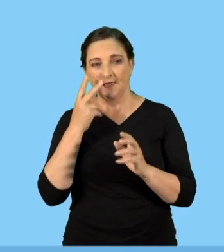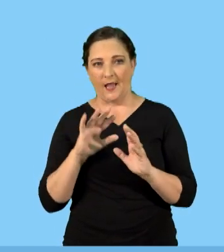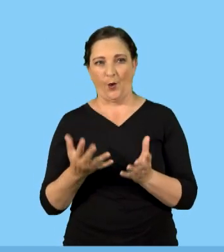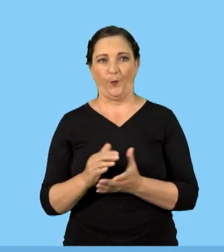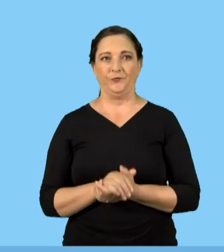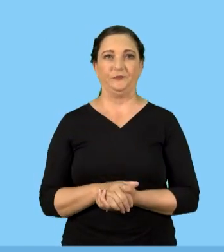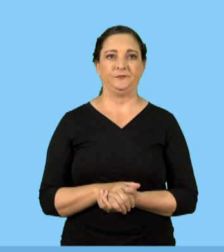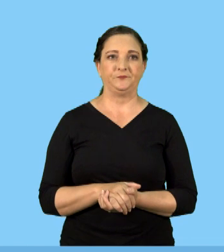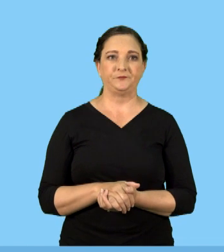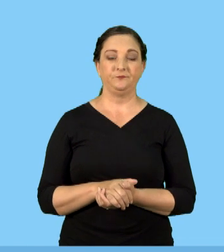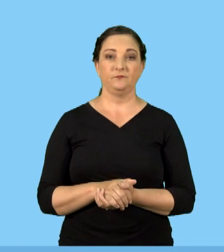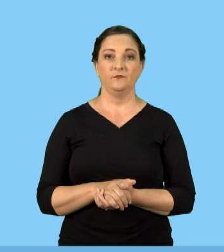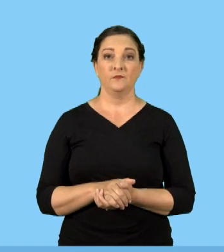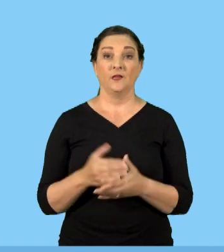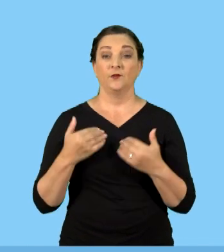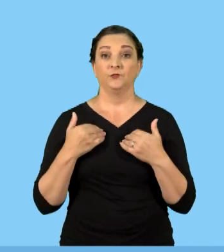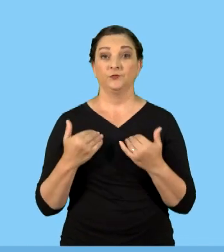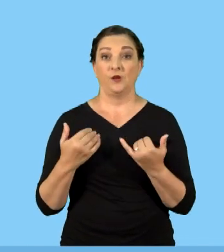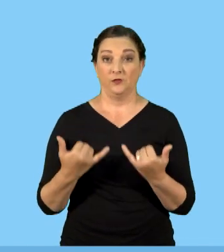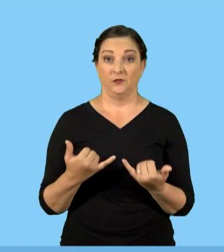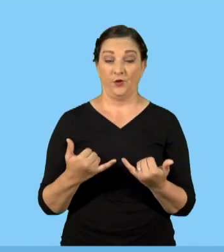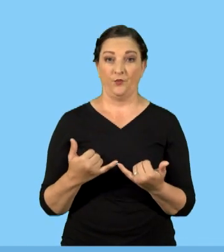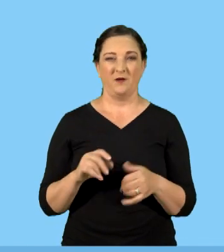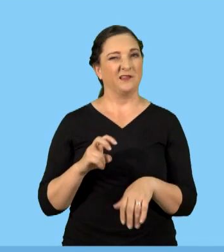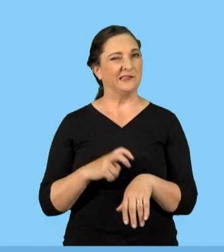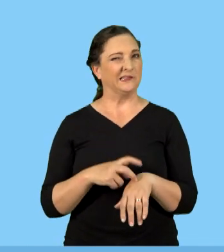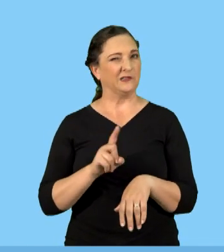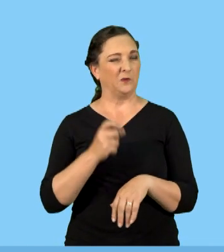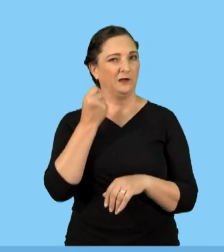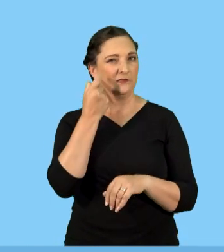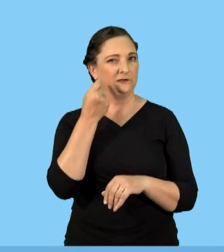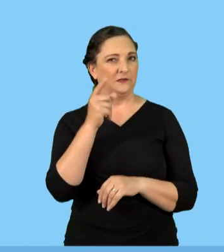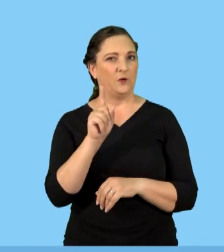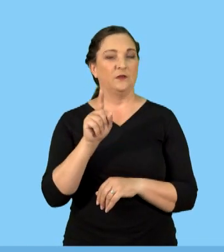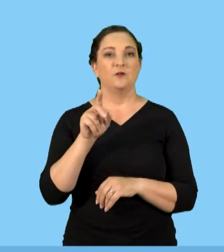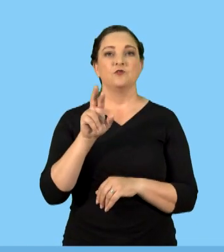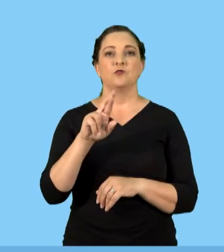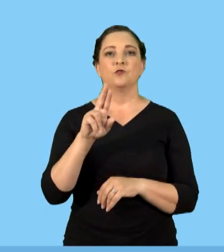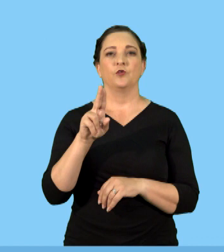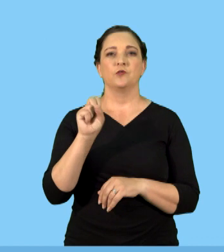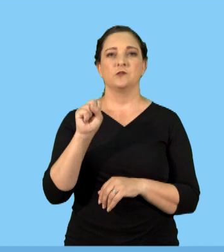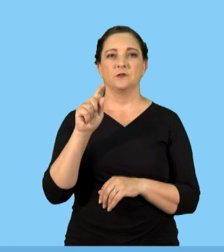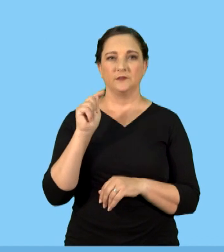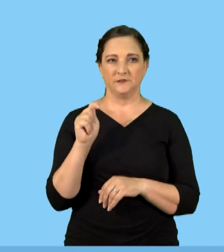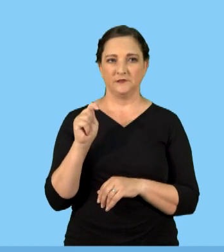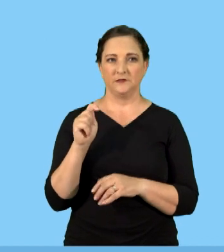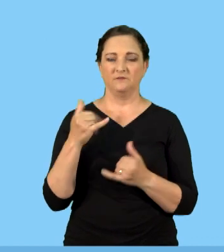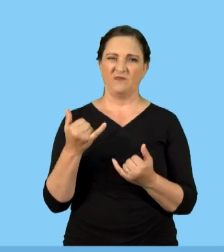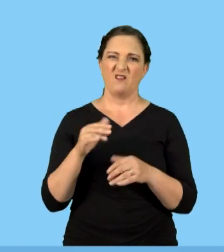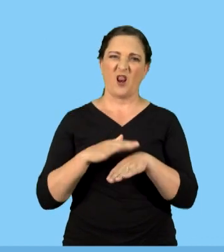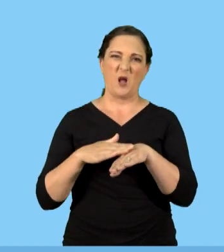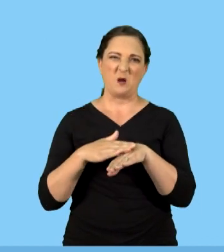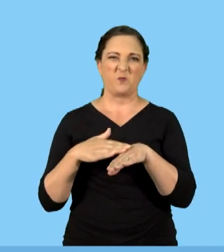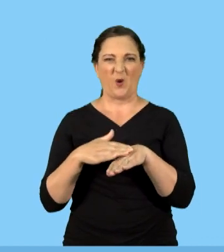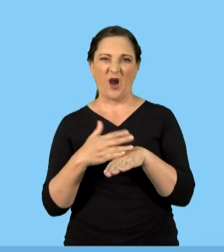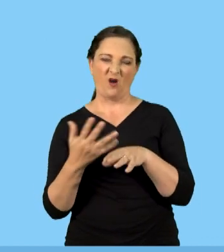see how it happens. So to begin with, we need to know and understand what rust is. Now that is a